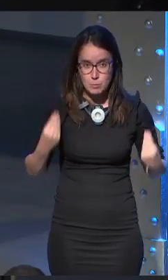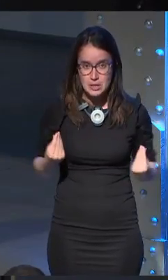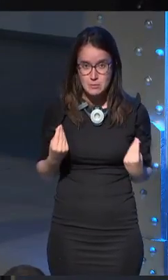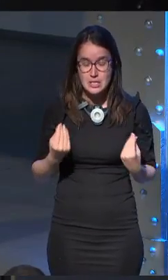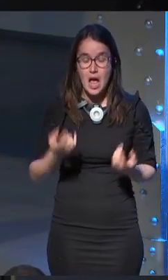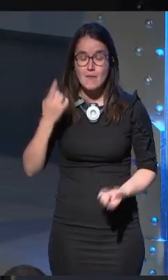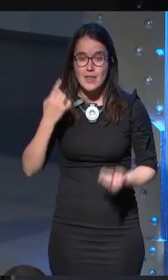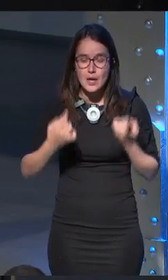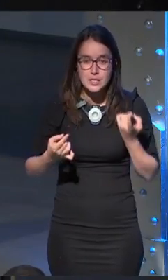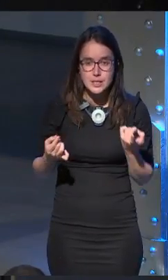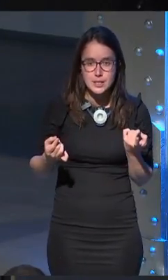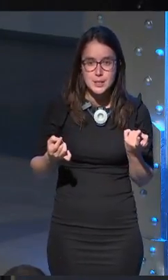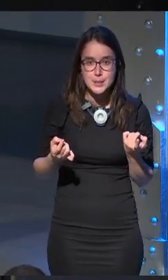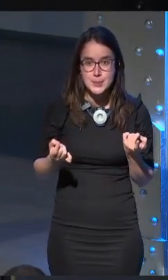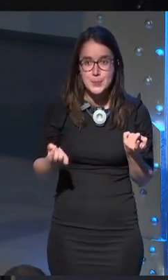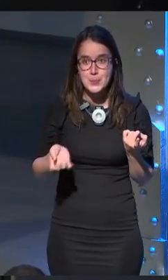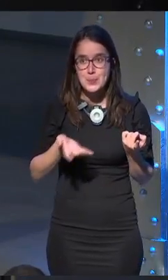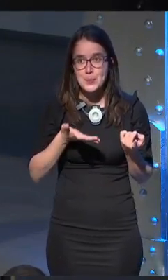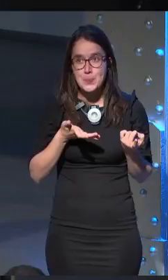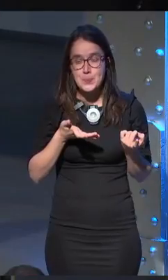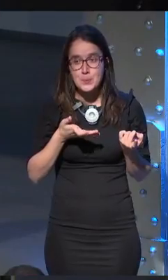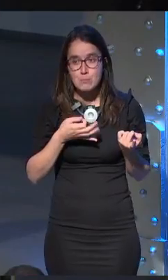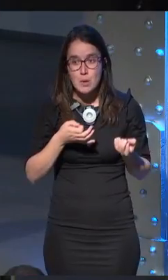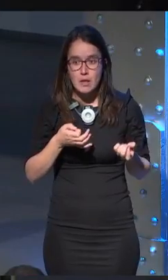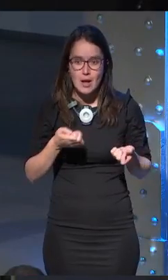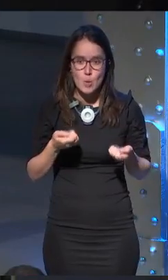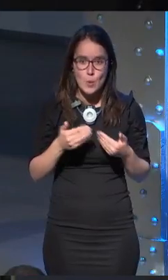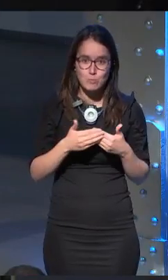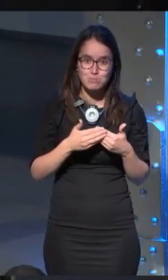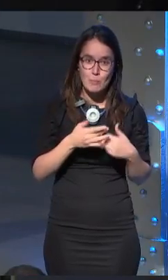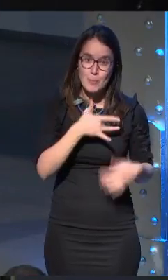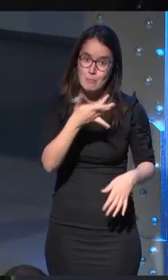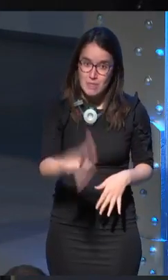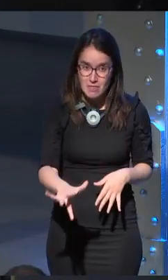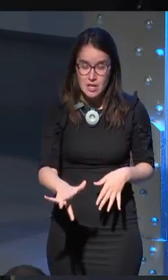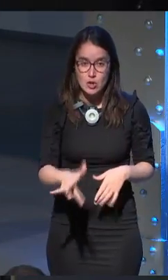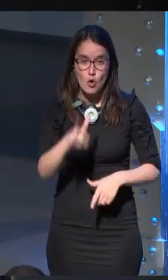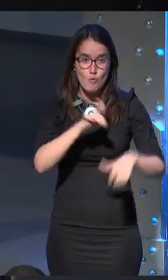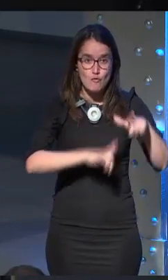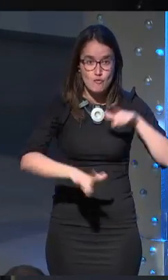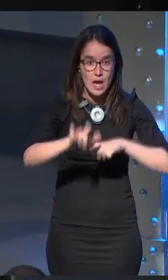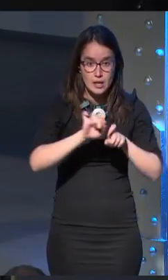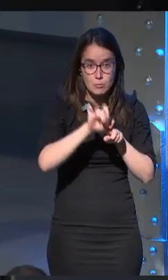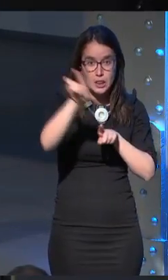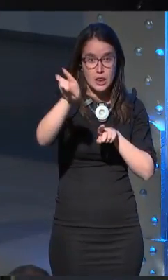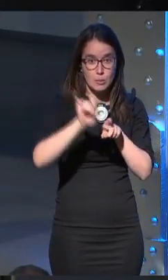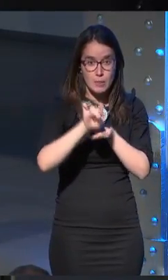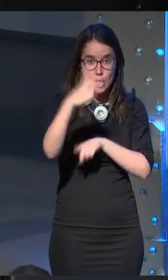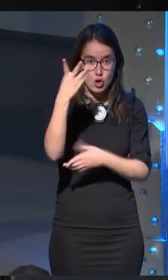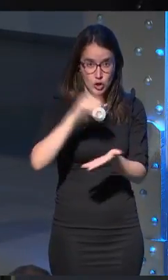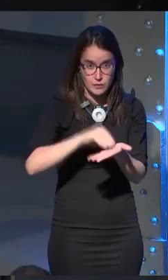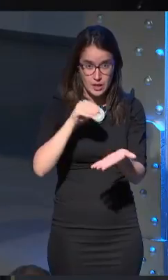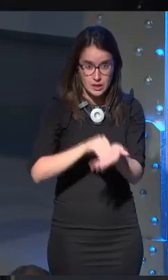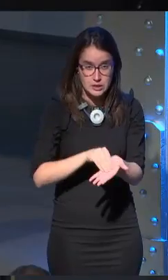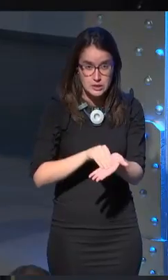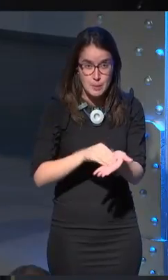surprisingly generous. And on both of my Soyuz flights, they let my brother be on the bus